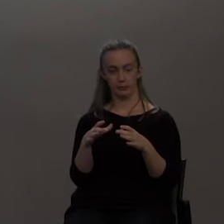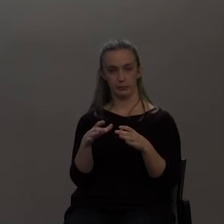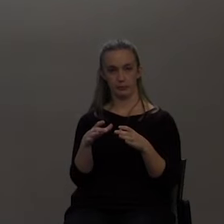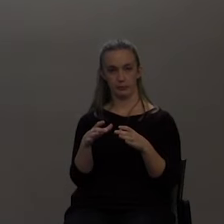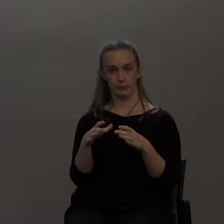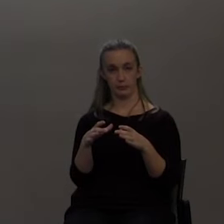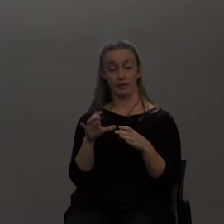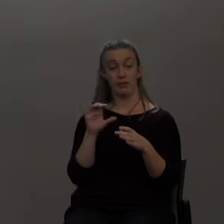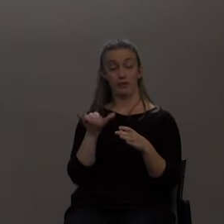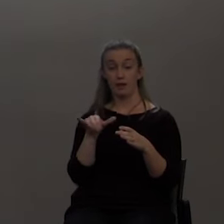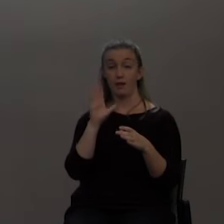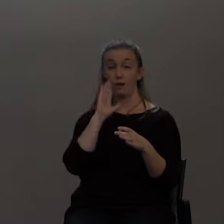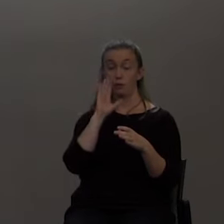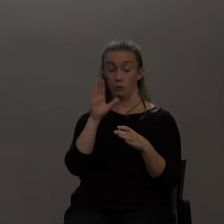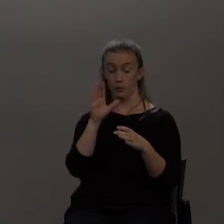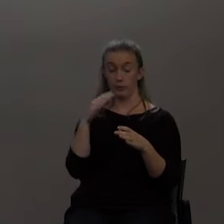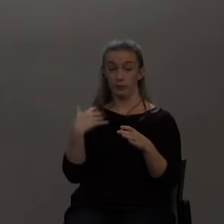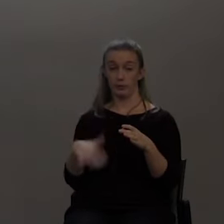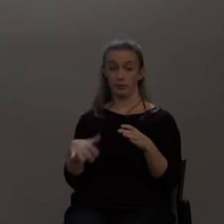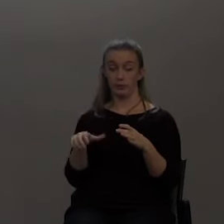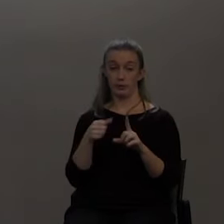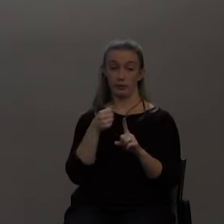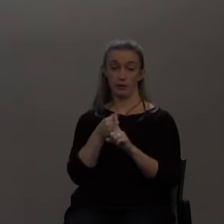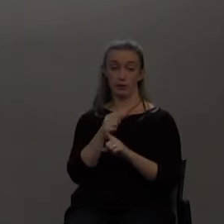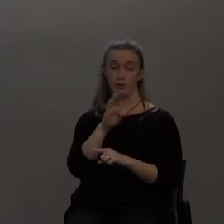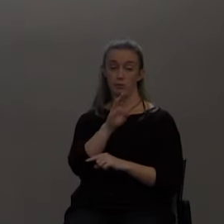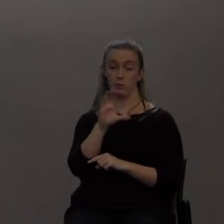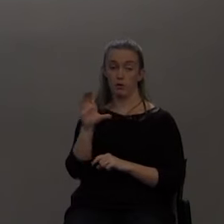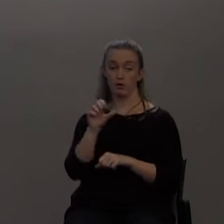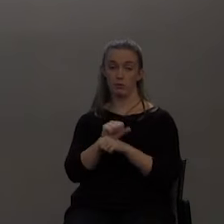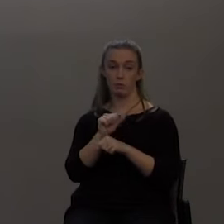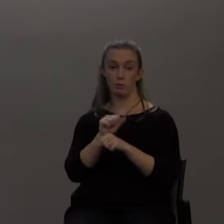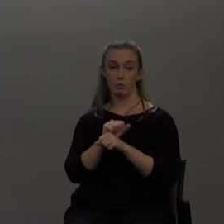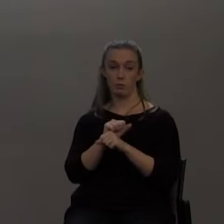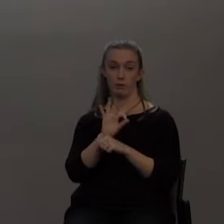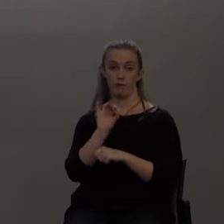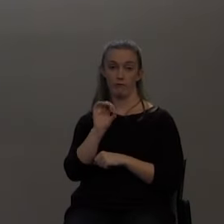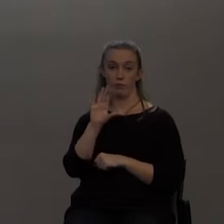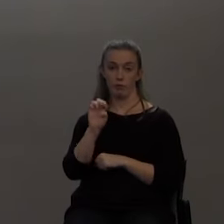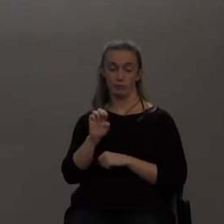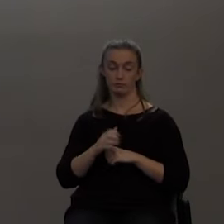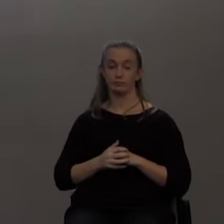ultimately will have an impact on Boyle County's labor force.